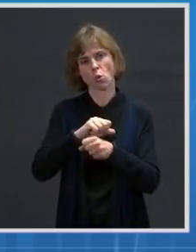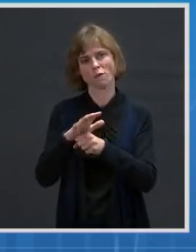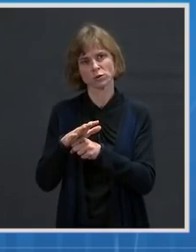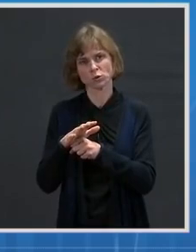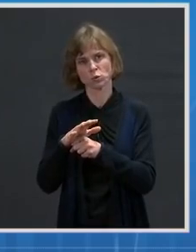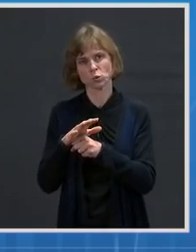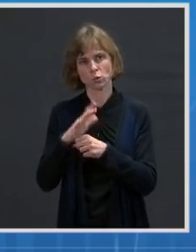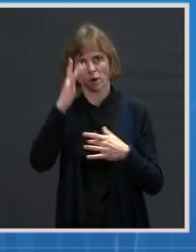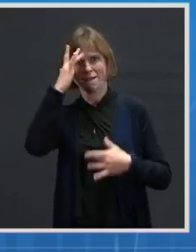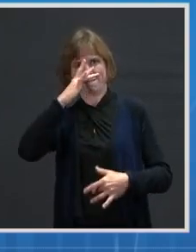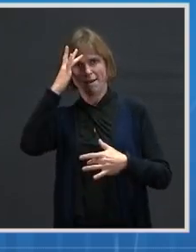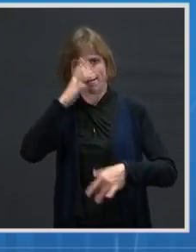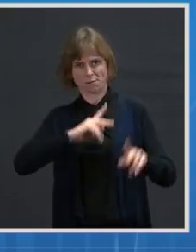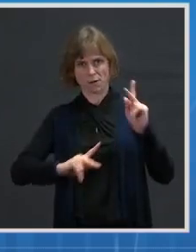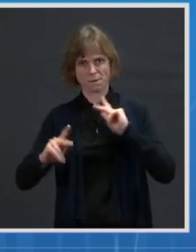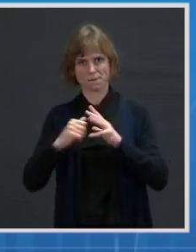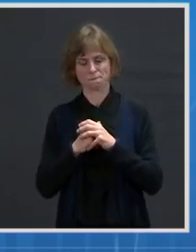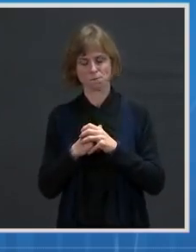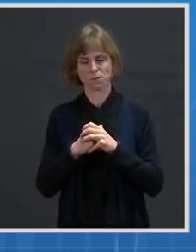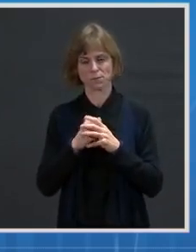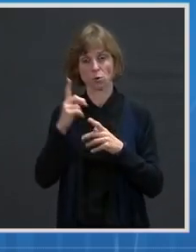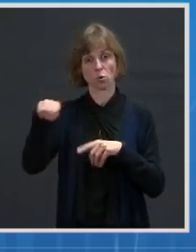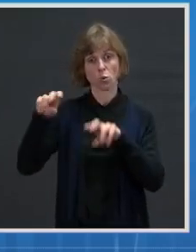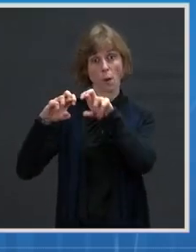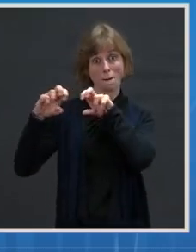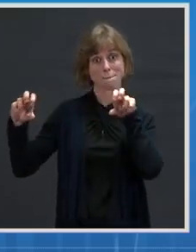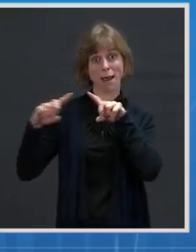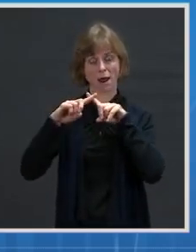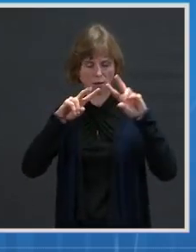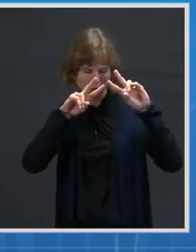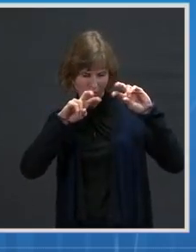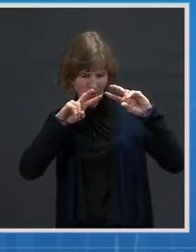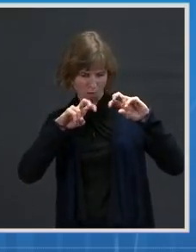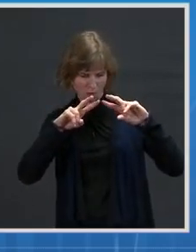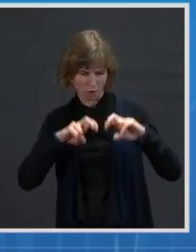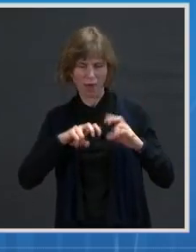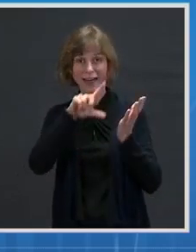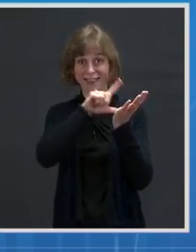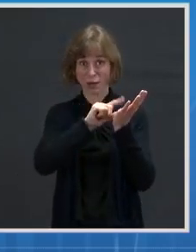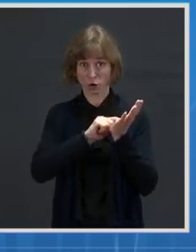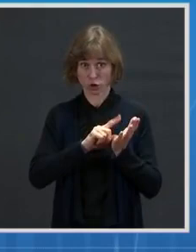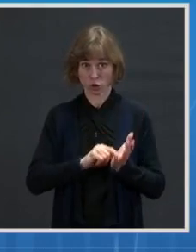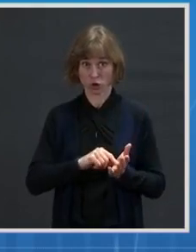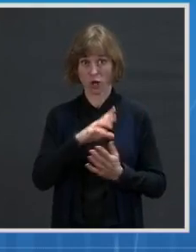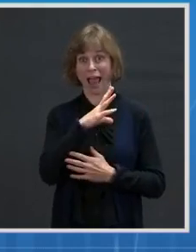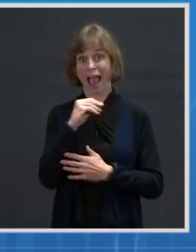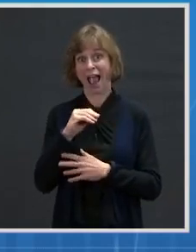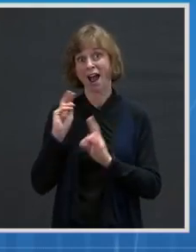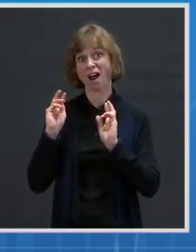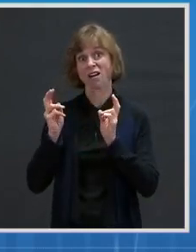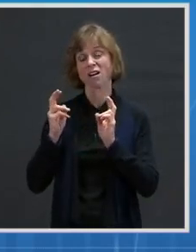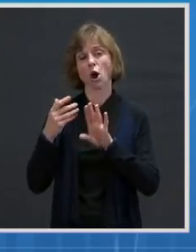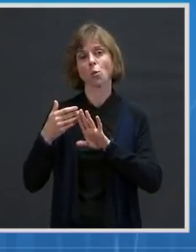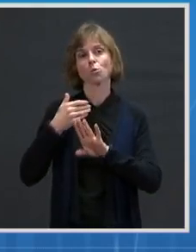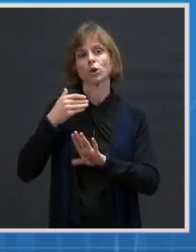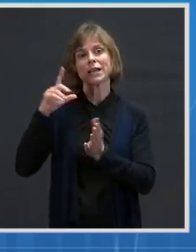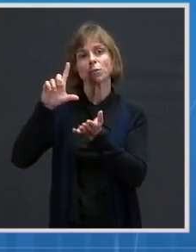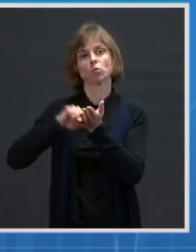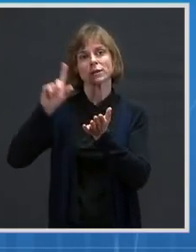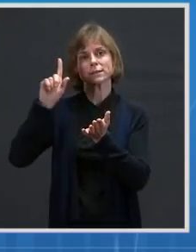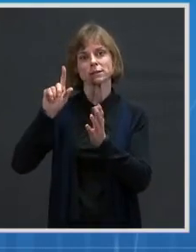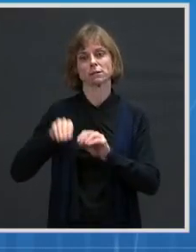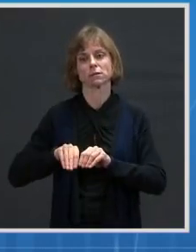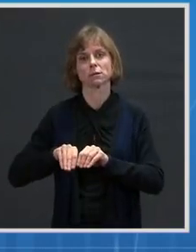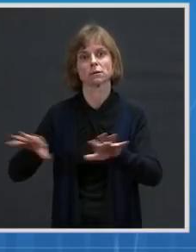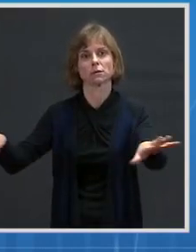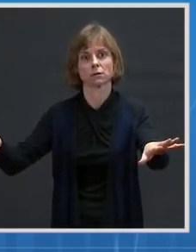who analyze the literature as well as the now very common preprint literature